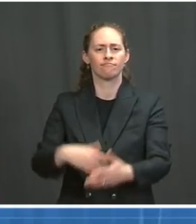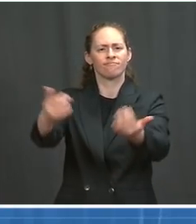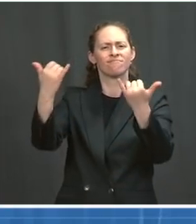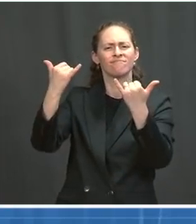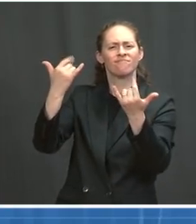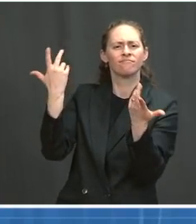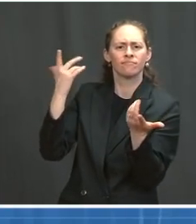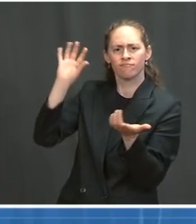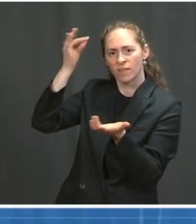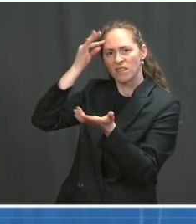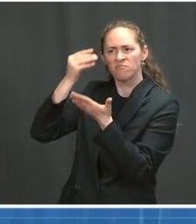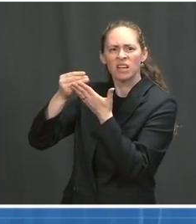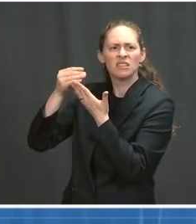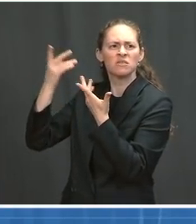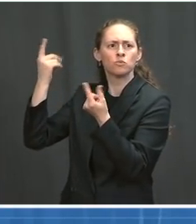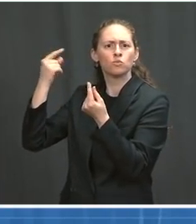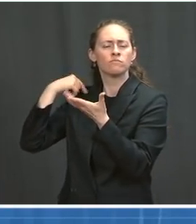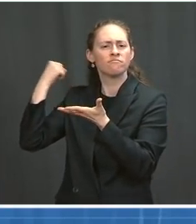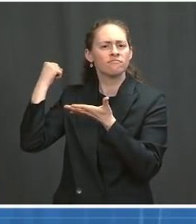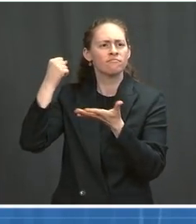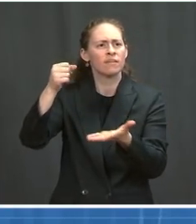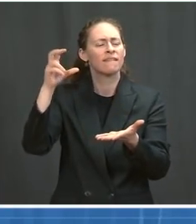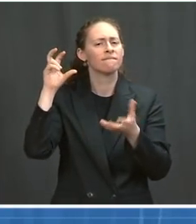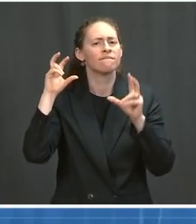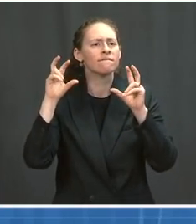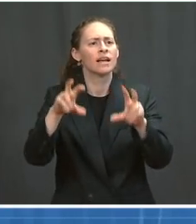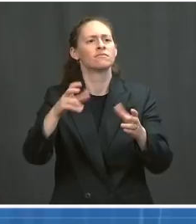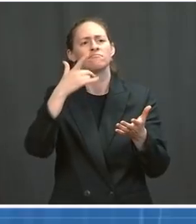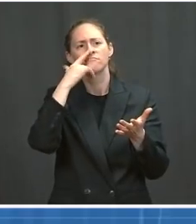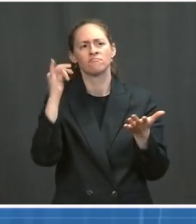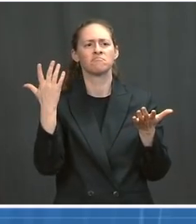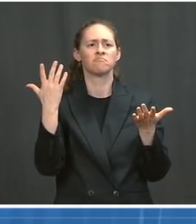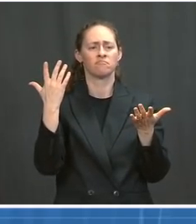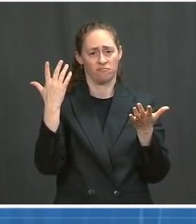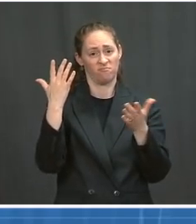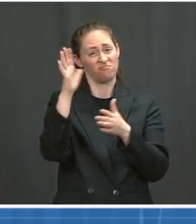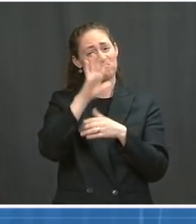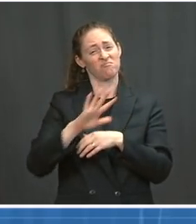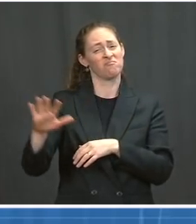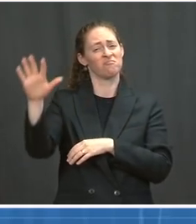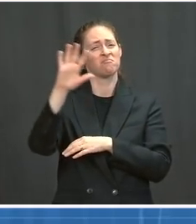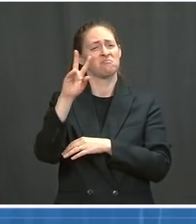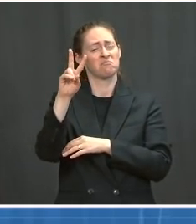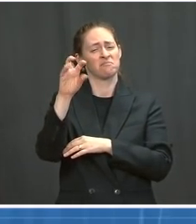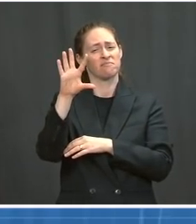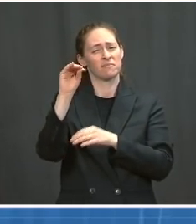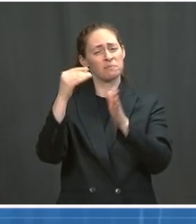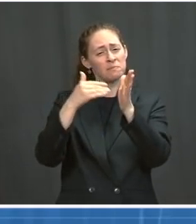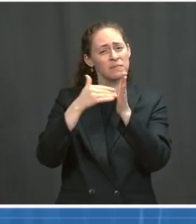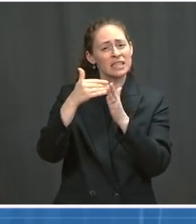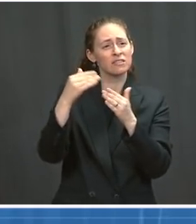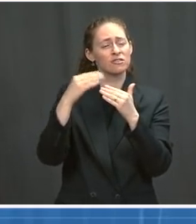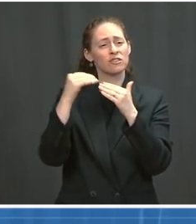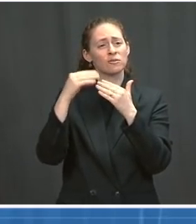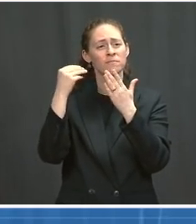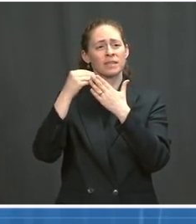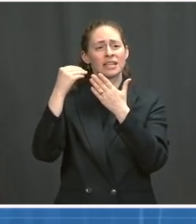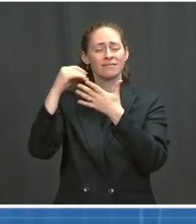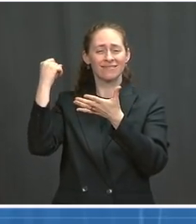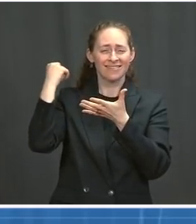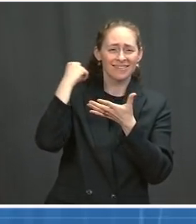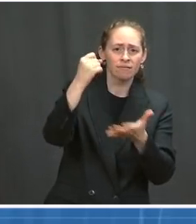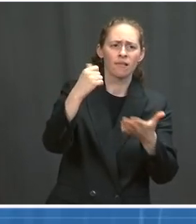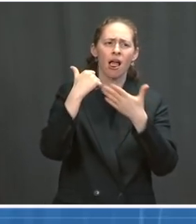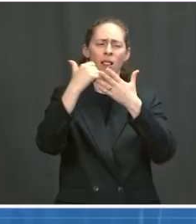dedicated $250 million for community organizations to provide vaccine information, help make appointments, and assist with transportation to those